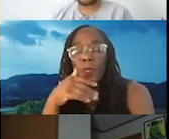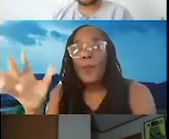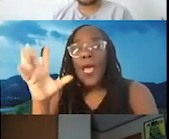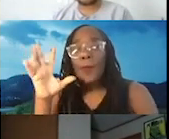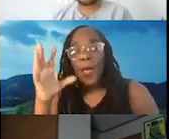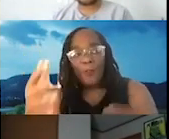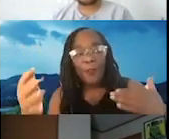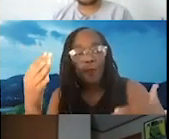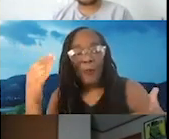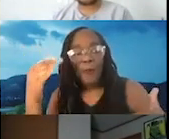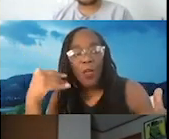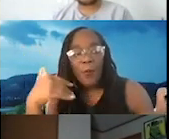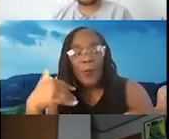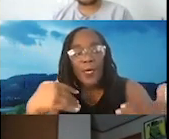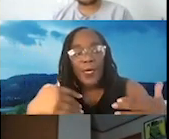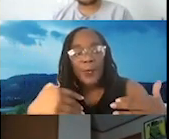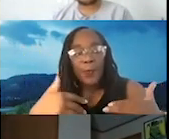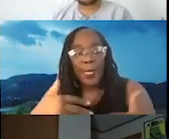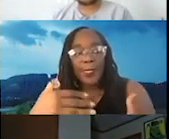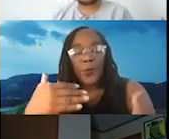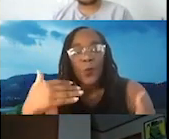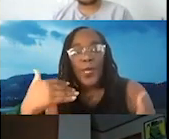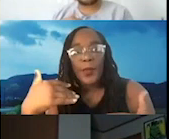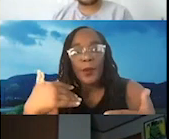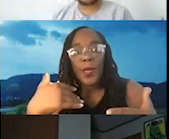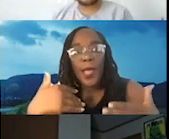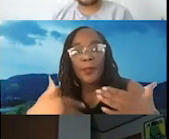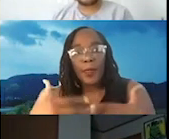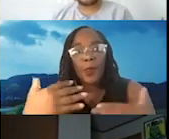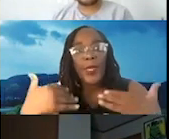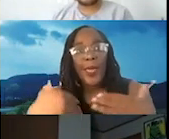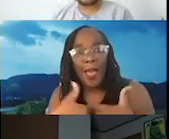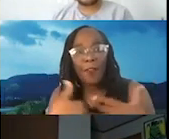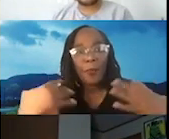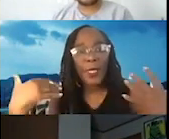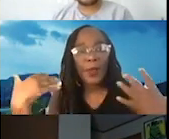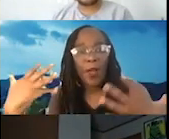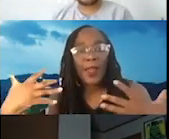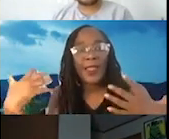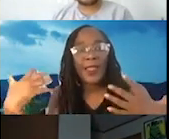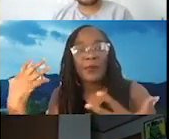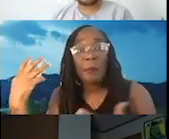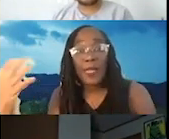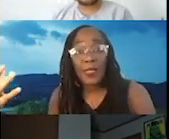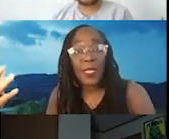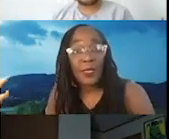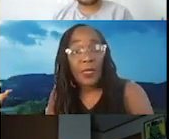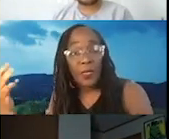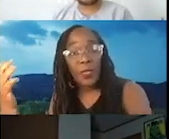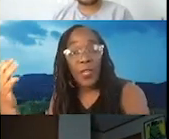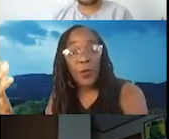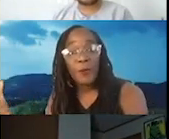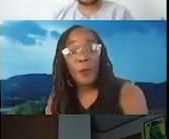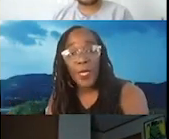so I'm from a place where I think we have been colonized mentally.